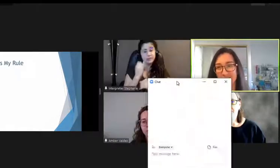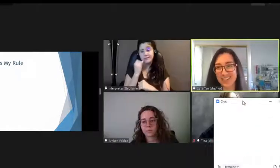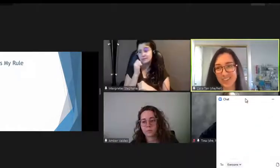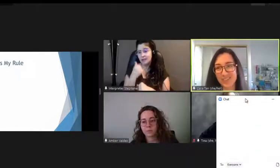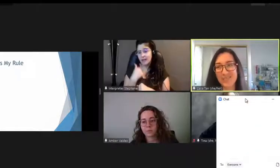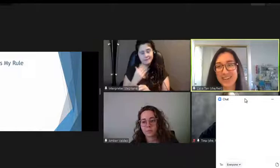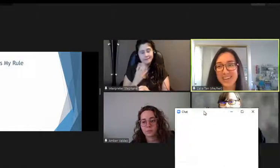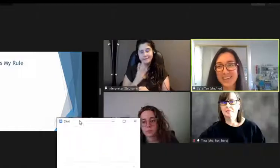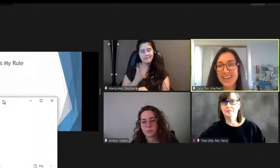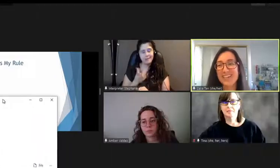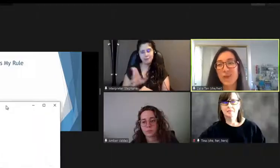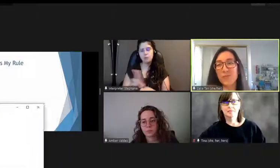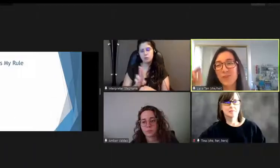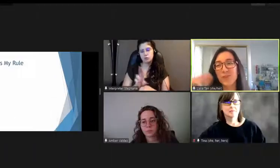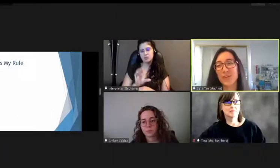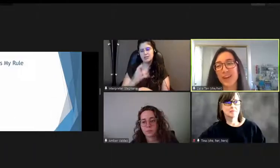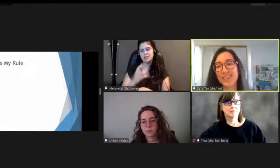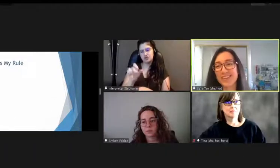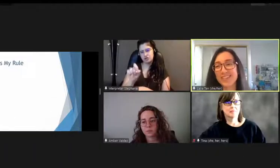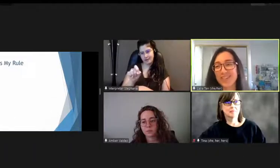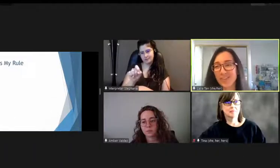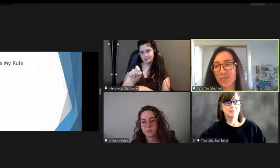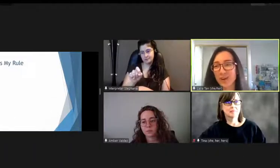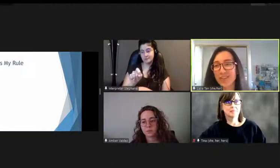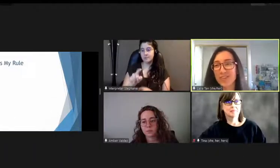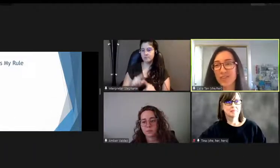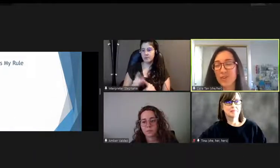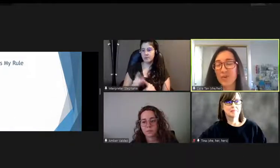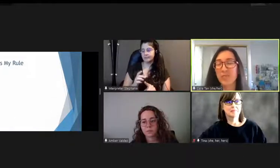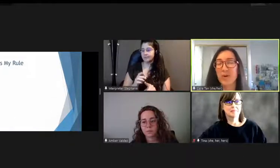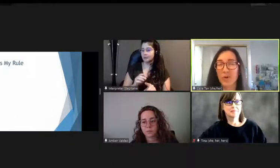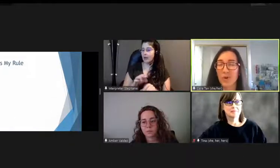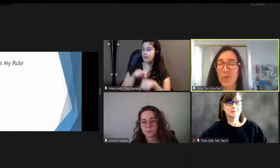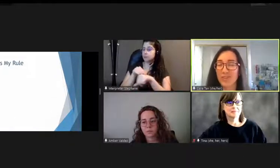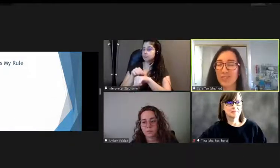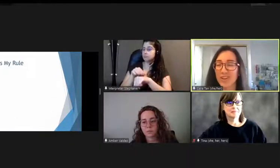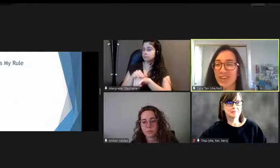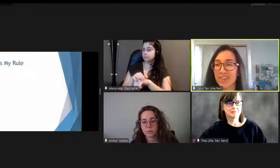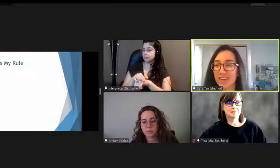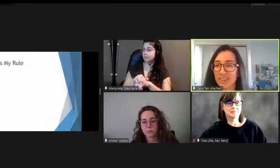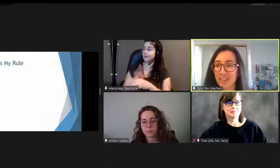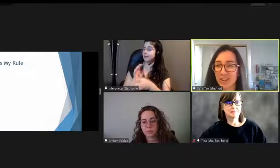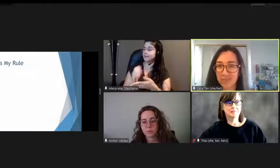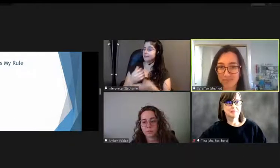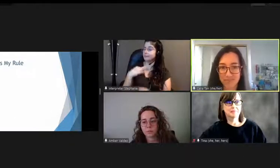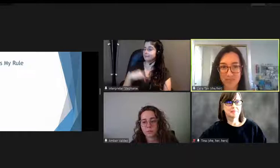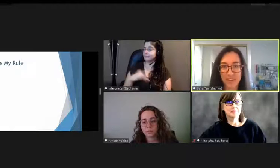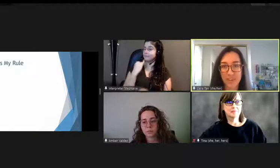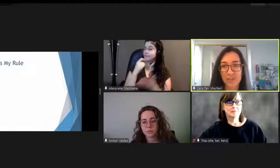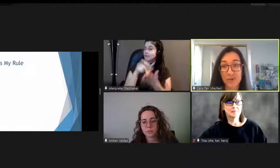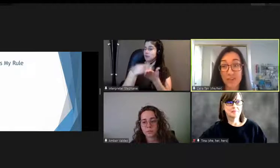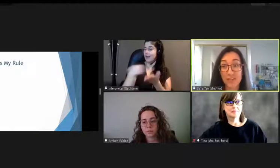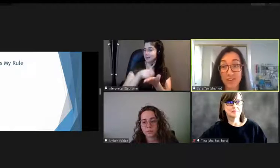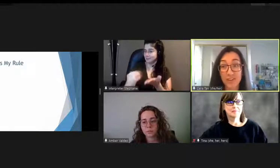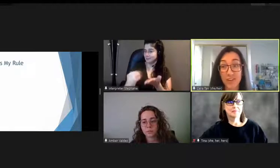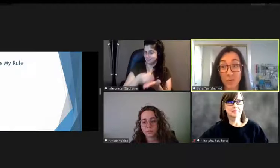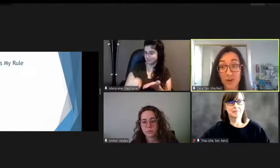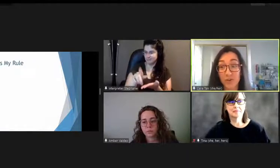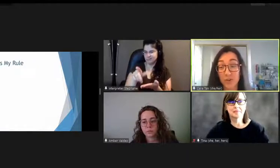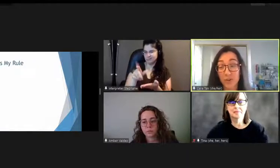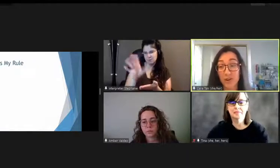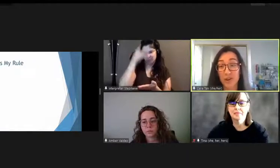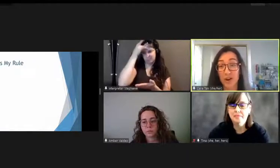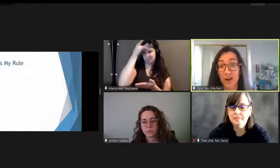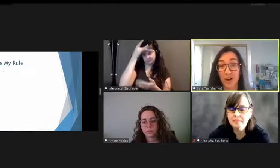chat box to do it, but it's helpful for you to write things down as well so you remember what we're learning in this activity. So in this activity we're